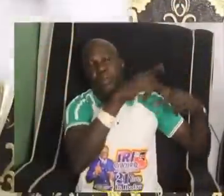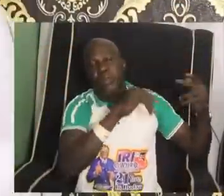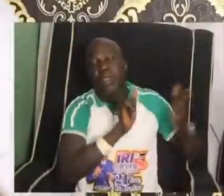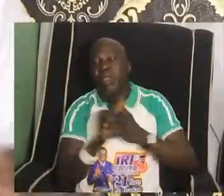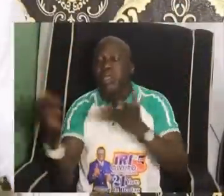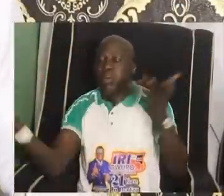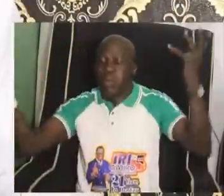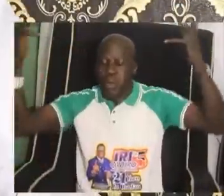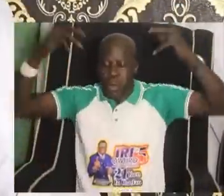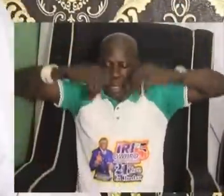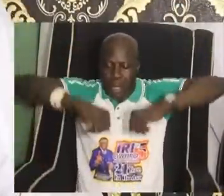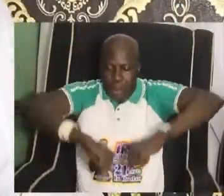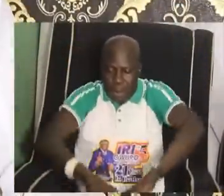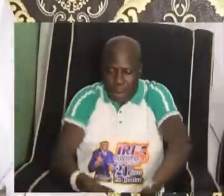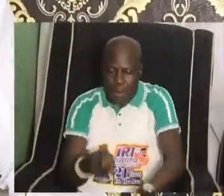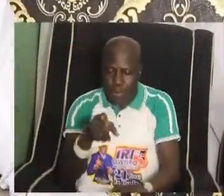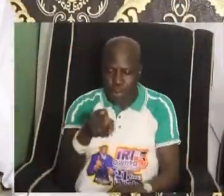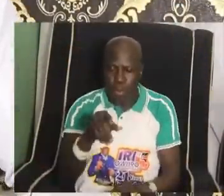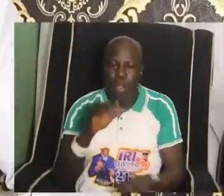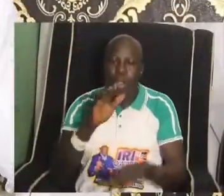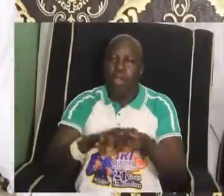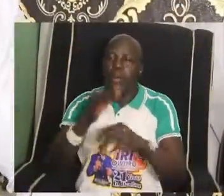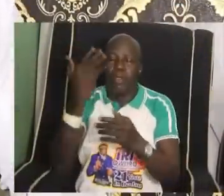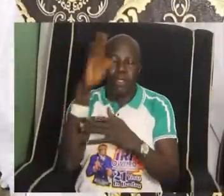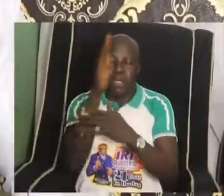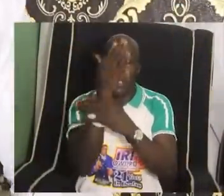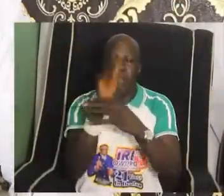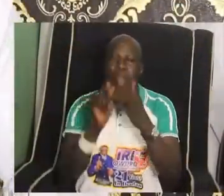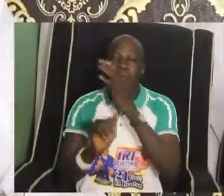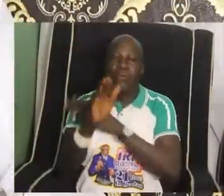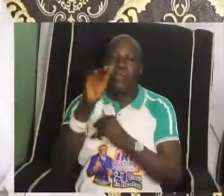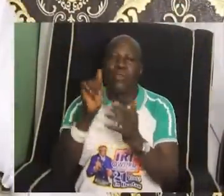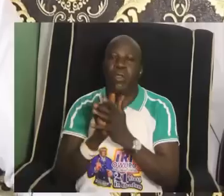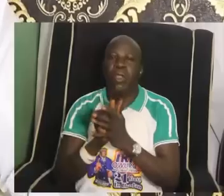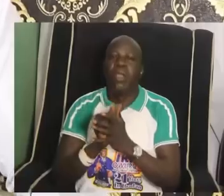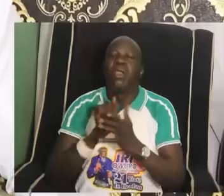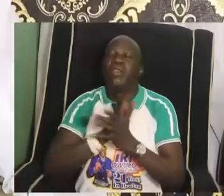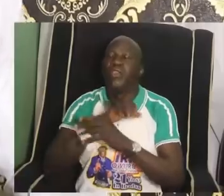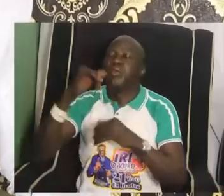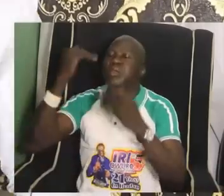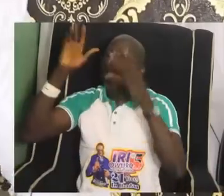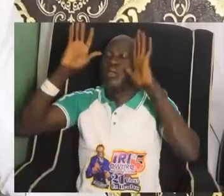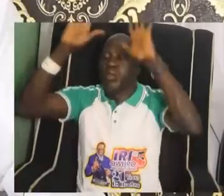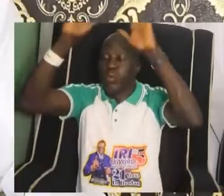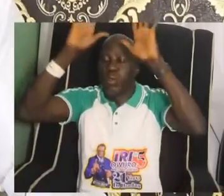Lomagbe Owo Lolu Kaje. Wari Owo Lolu. You see the end of God. Wari Yanu.